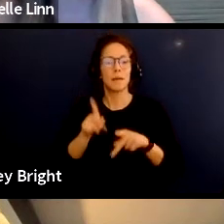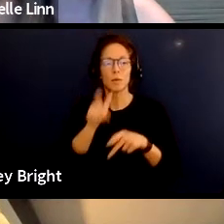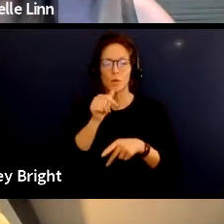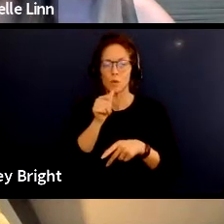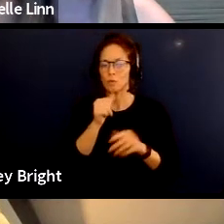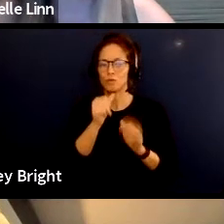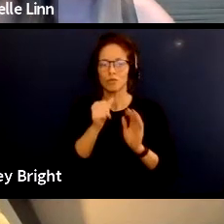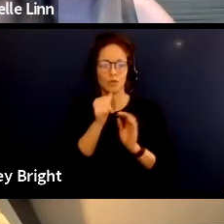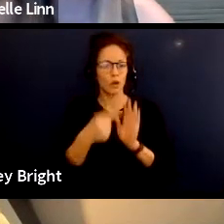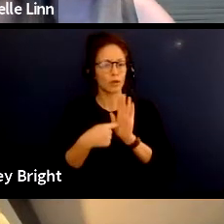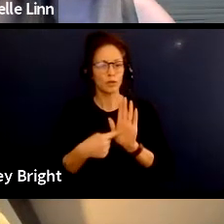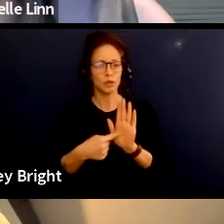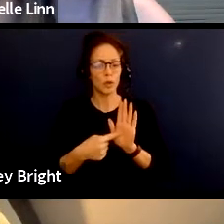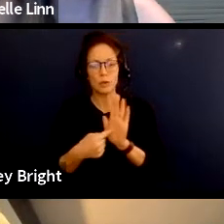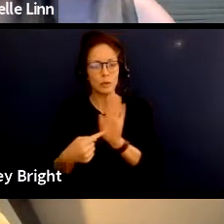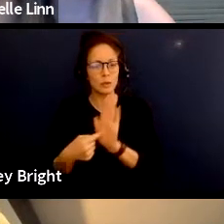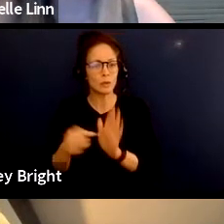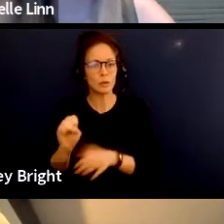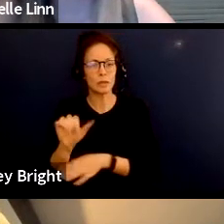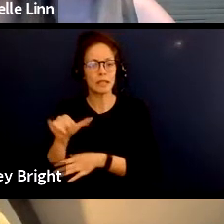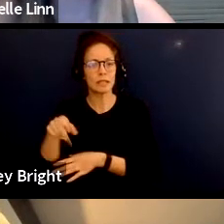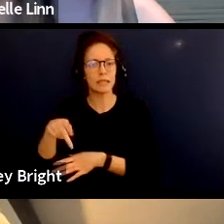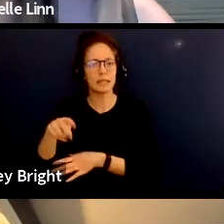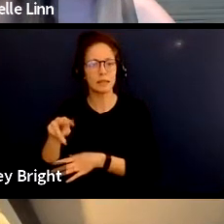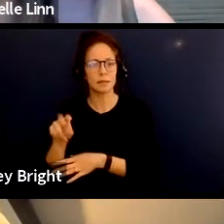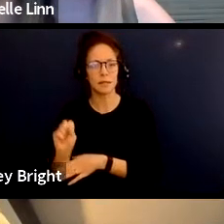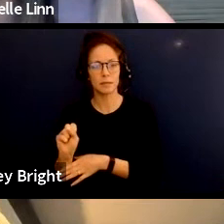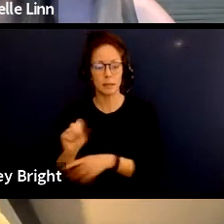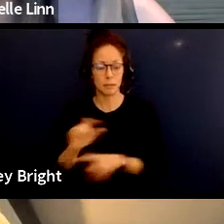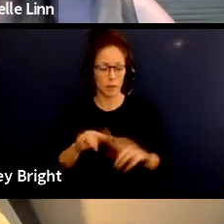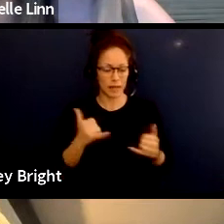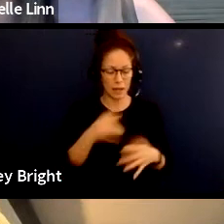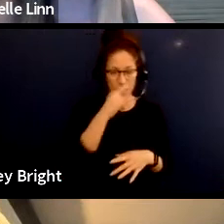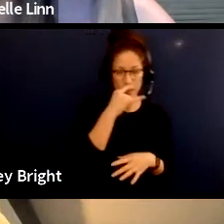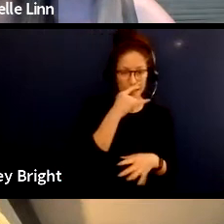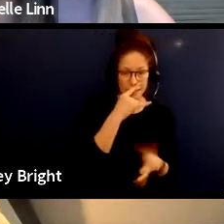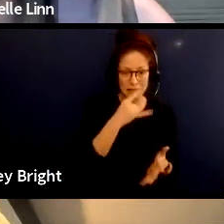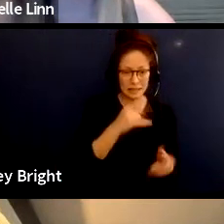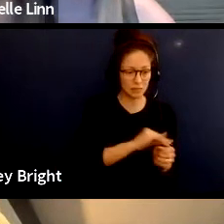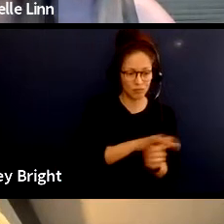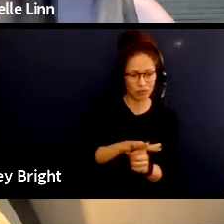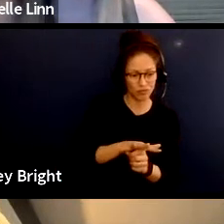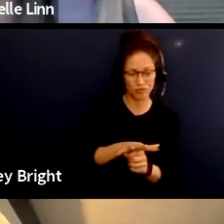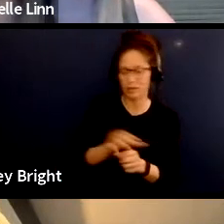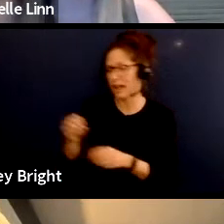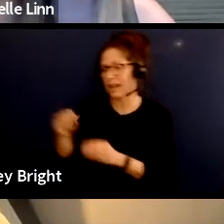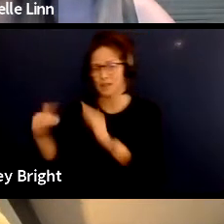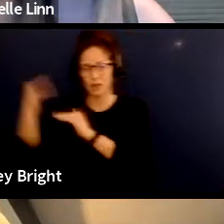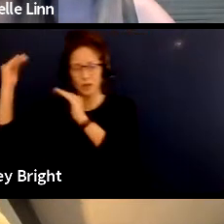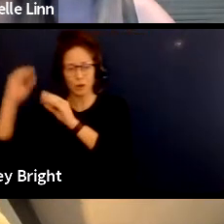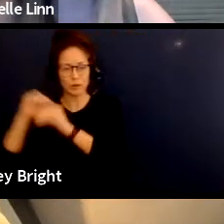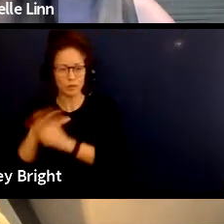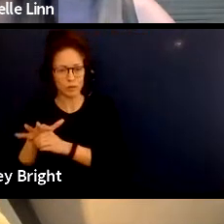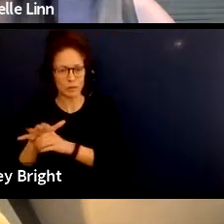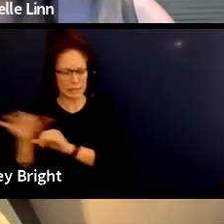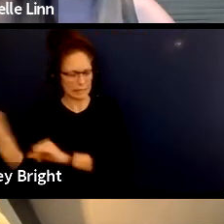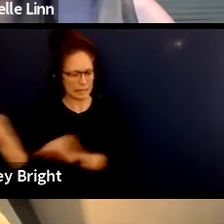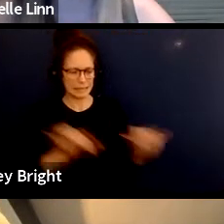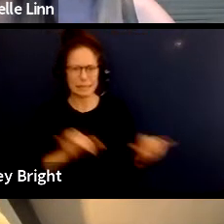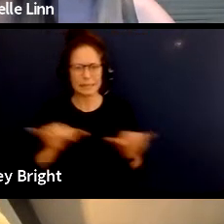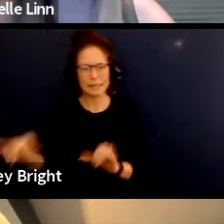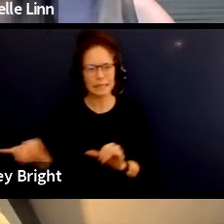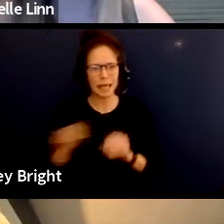persons. Children are no less likely to contract or transmit COVID-19 than adults, but they are more likely to be